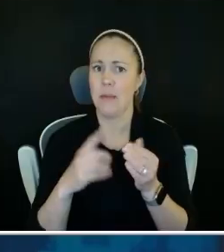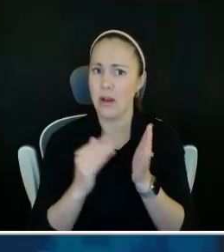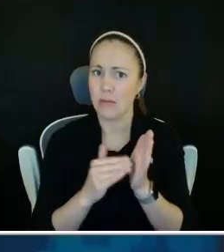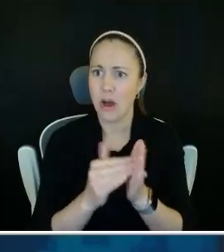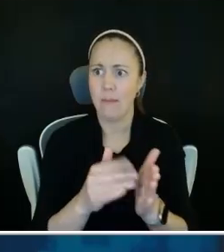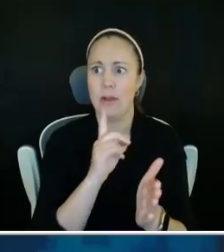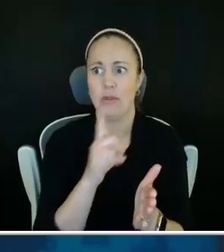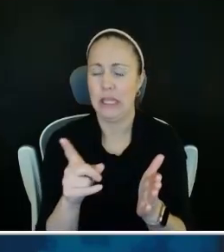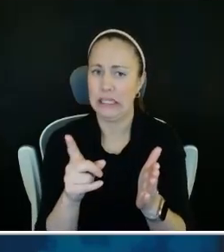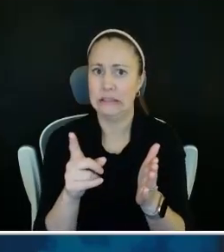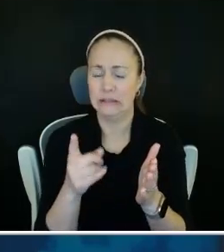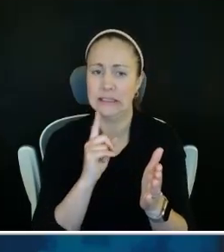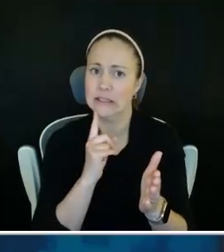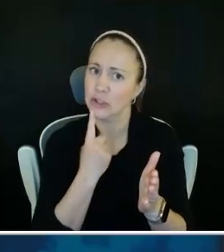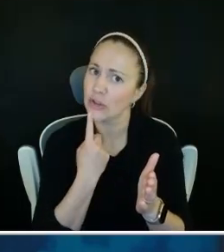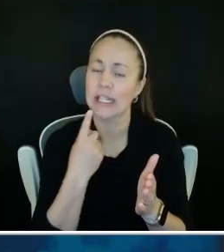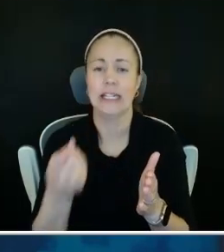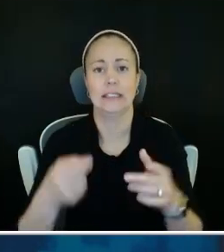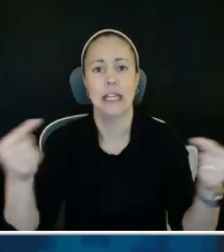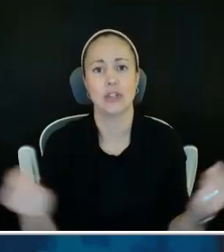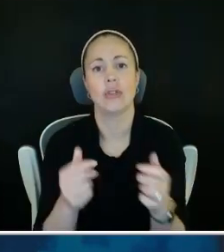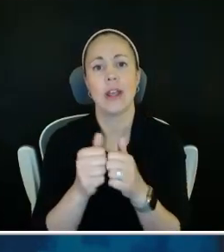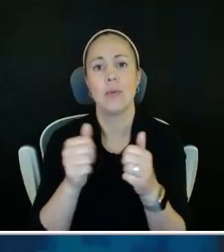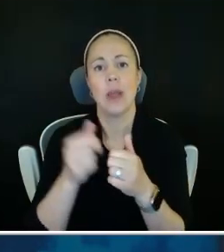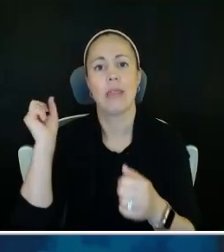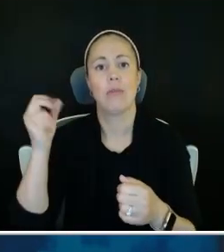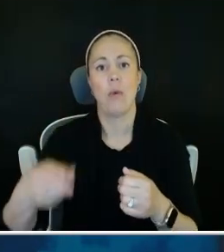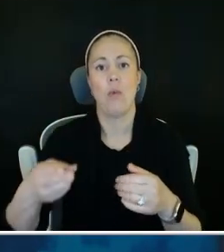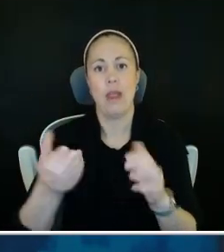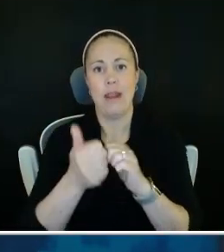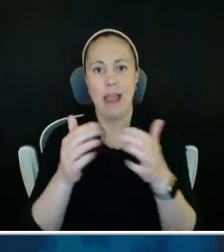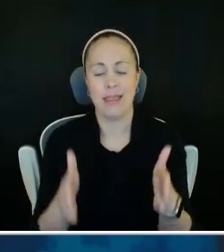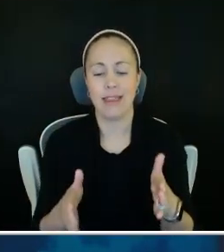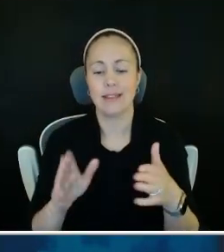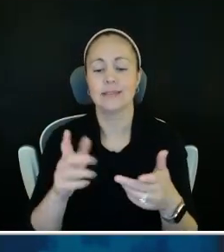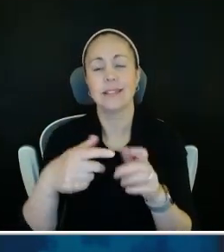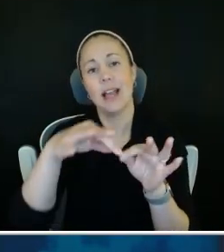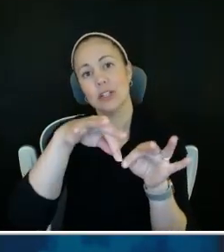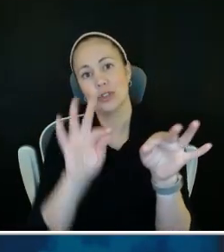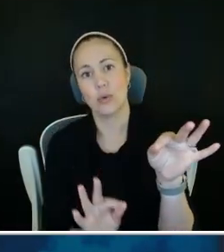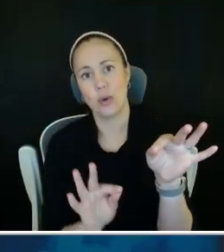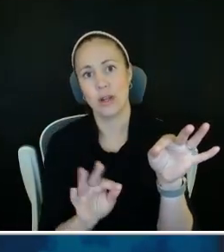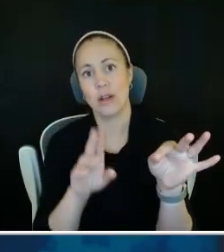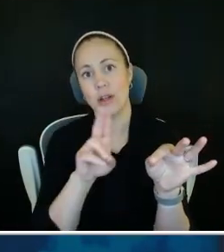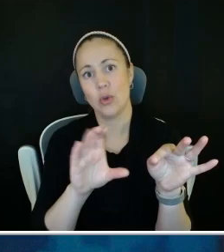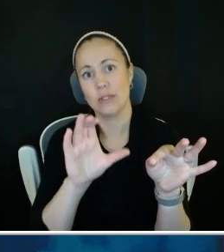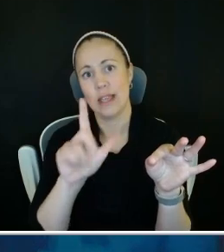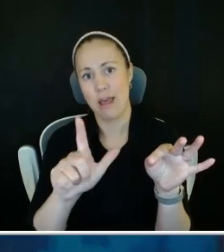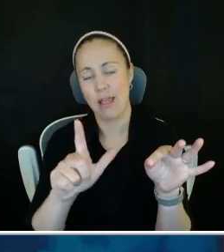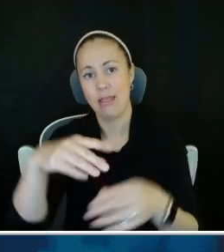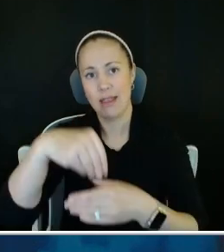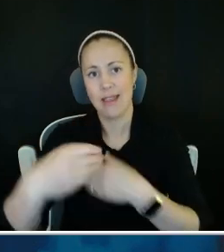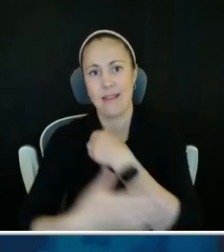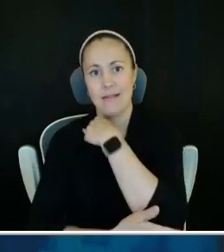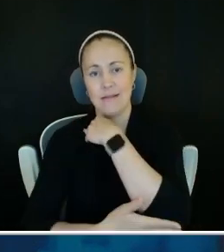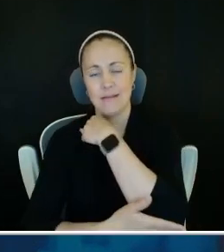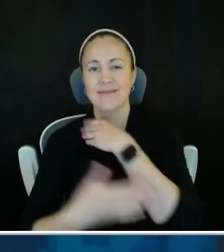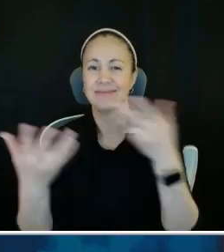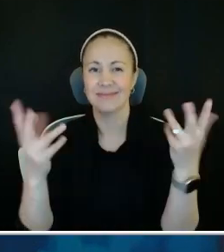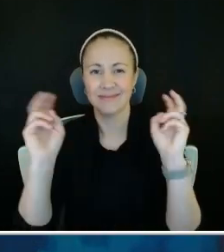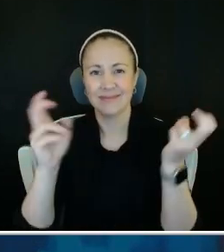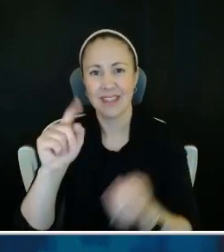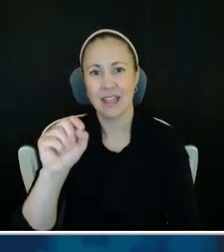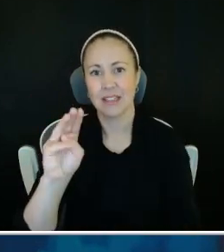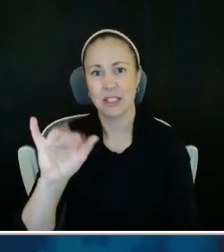throwing athletes. A torn UCL in the elbow. It's also known as a Tommy John injury. And for Soto High School softball player